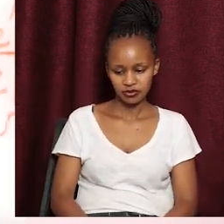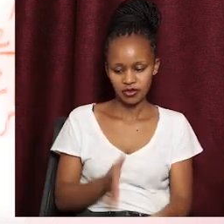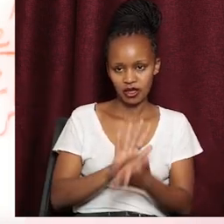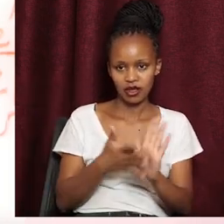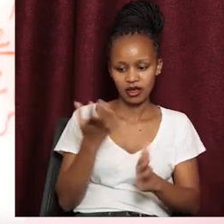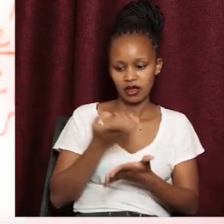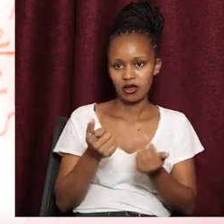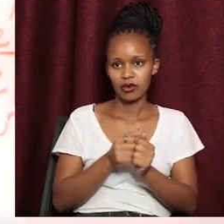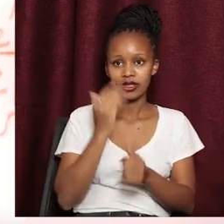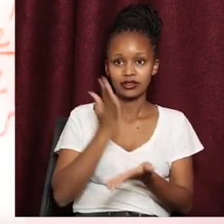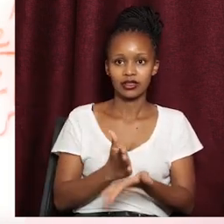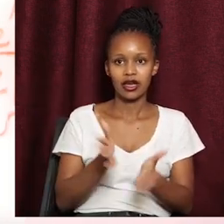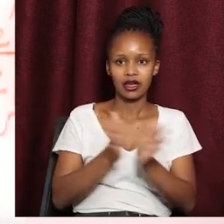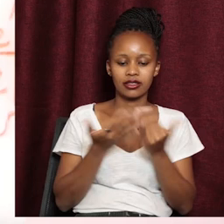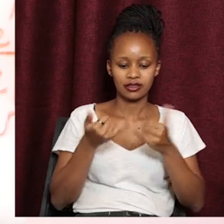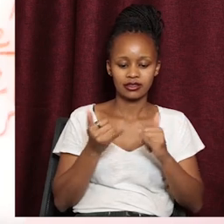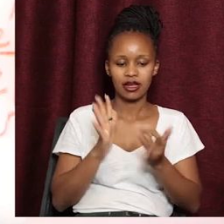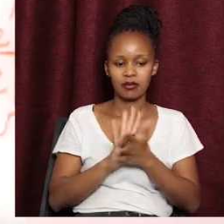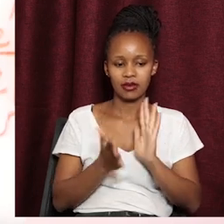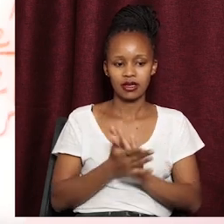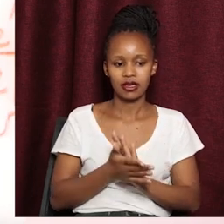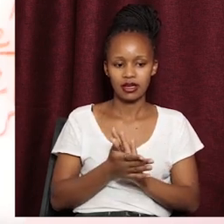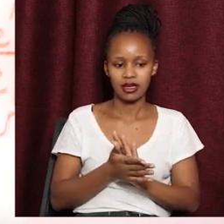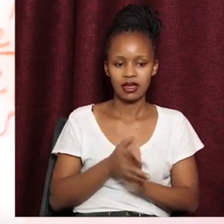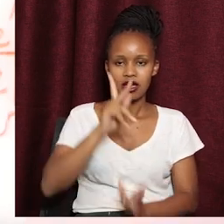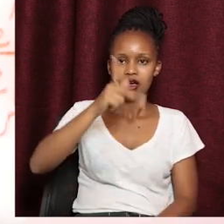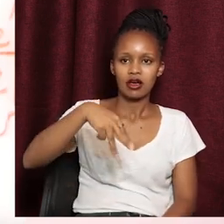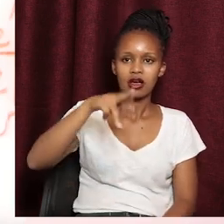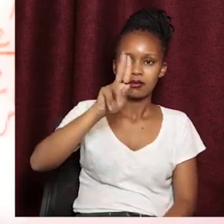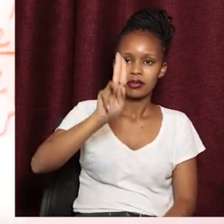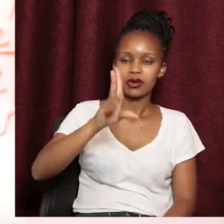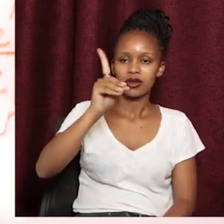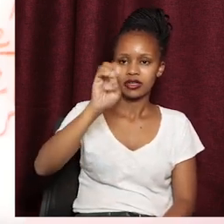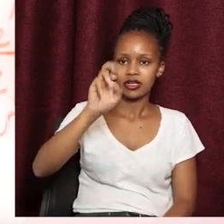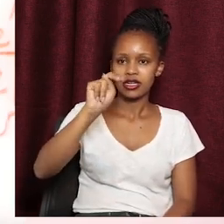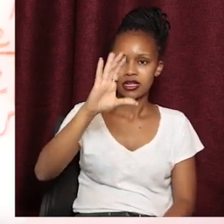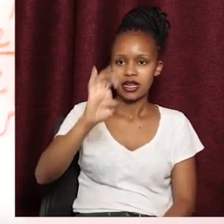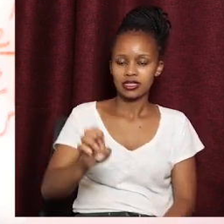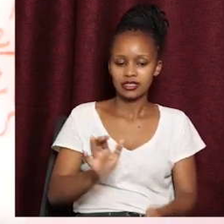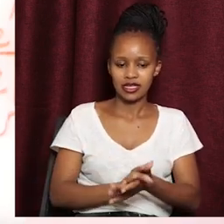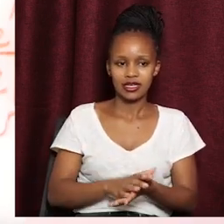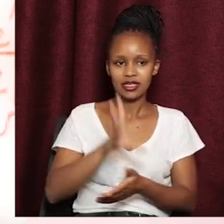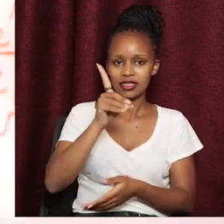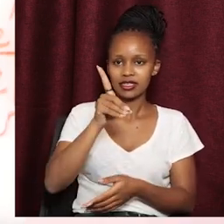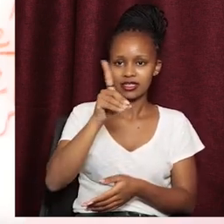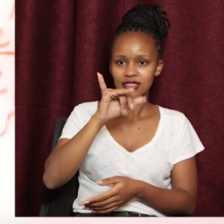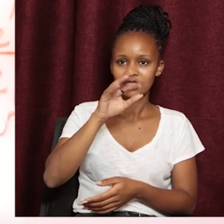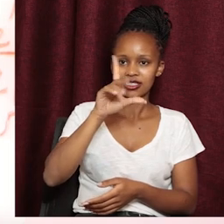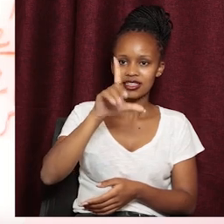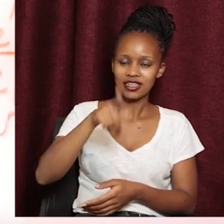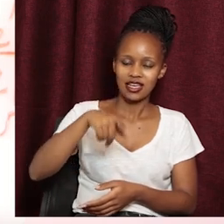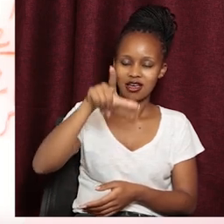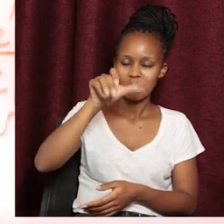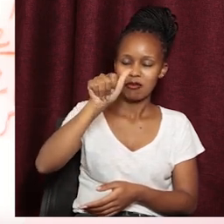Becoming economical with the truth and trying to be a bit prudent and diplomatic, it does not take away